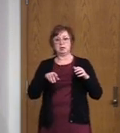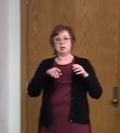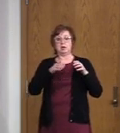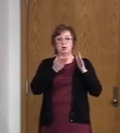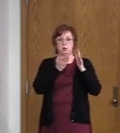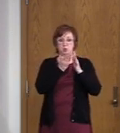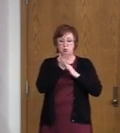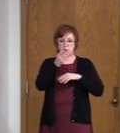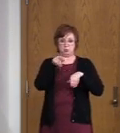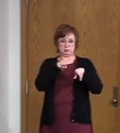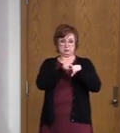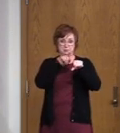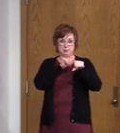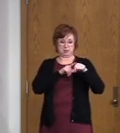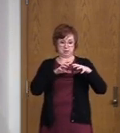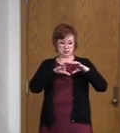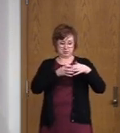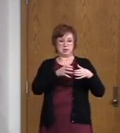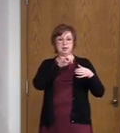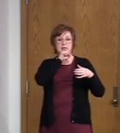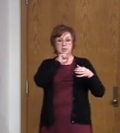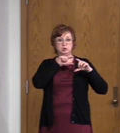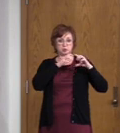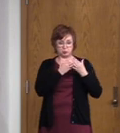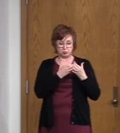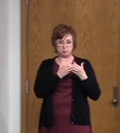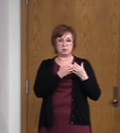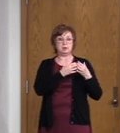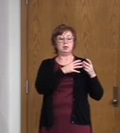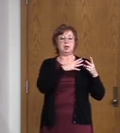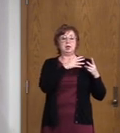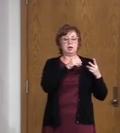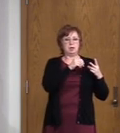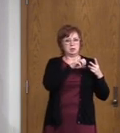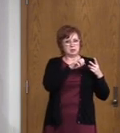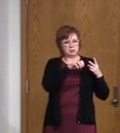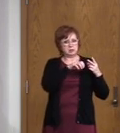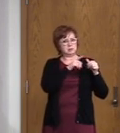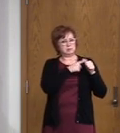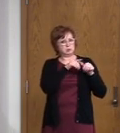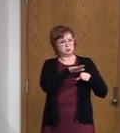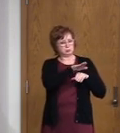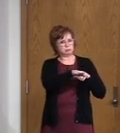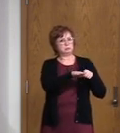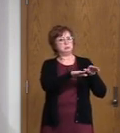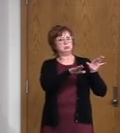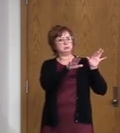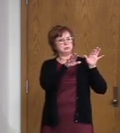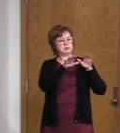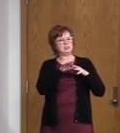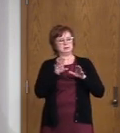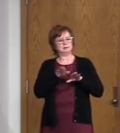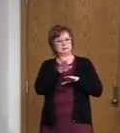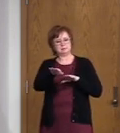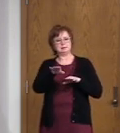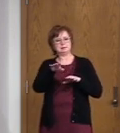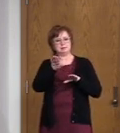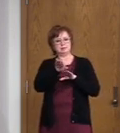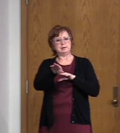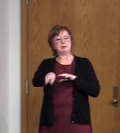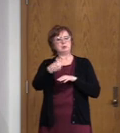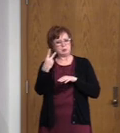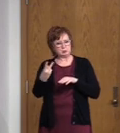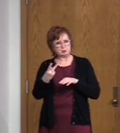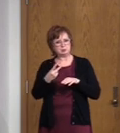under the first phase of the age-based criteria for 60 and 69-year-olds when phase 2 starts. And again, that